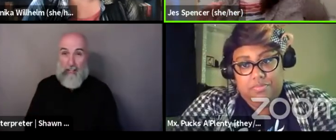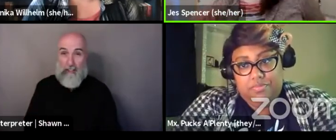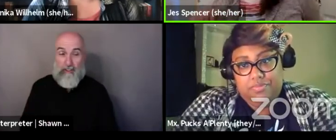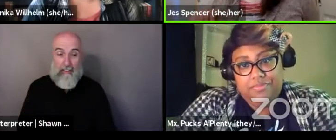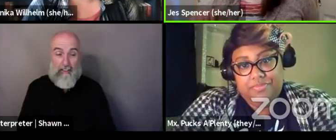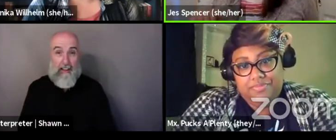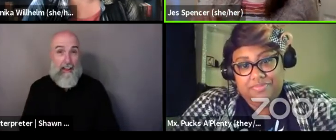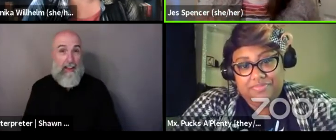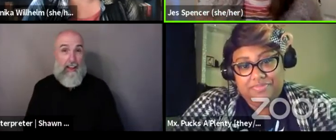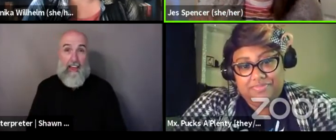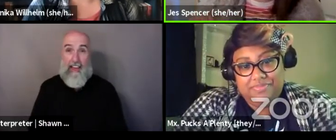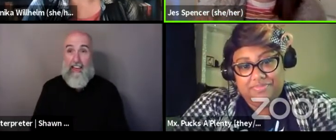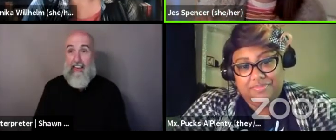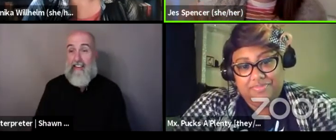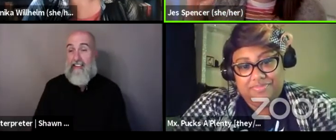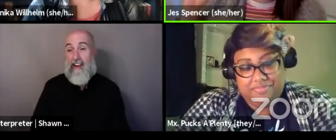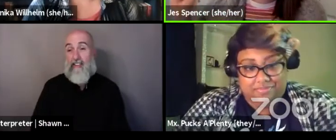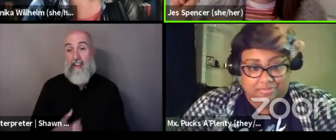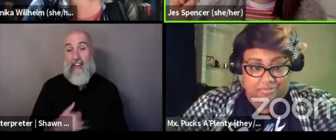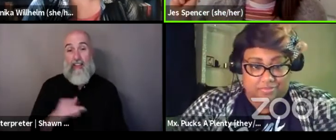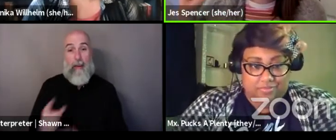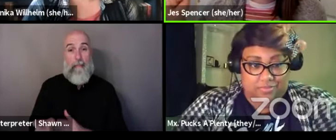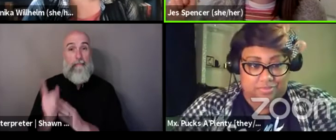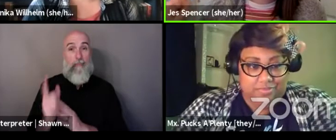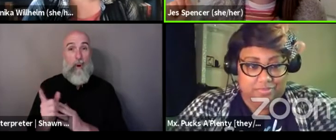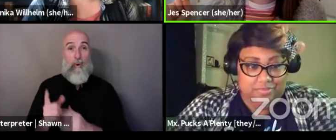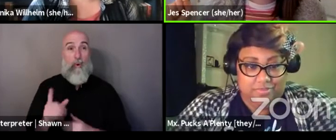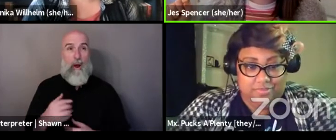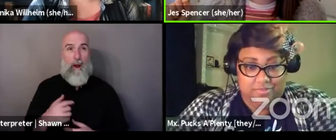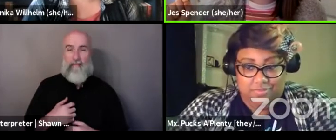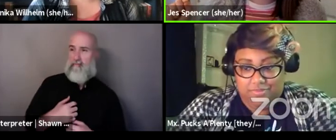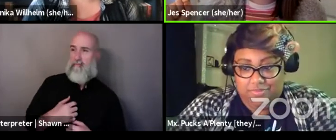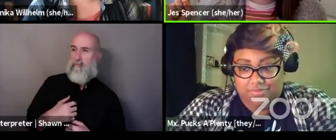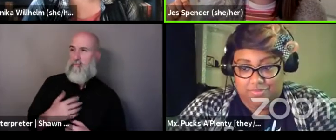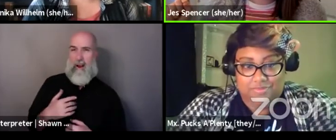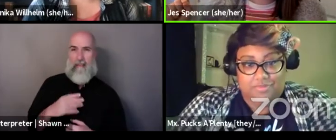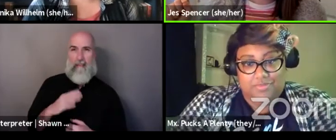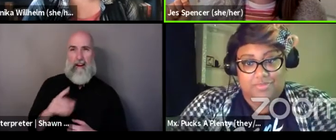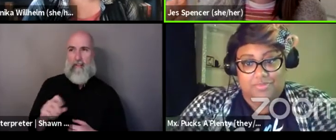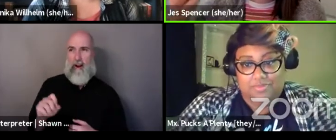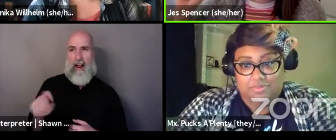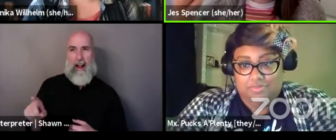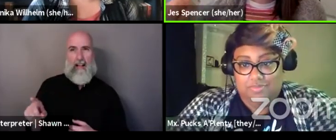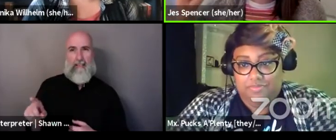And I just had a moment where I was like, why have I never asked about this before?